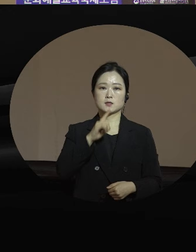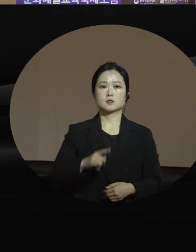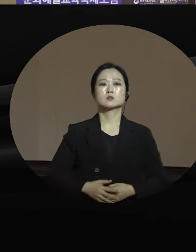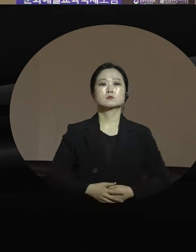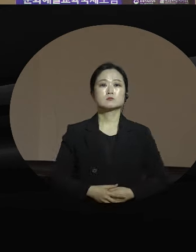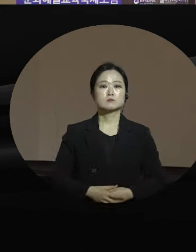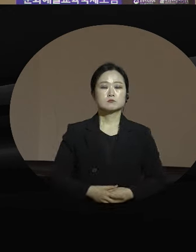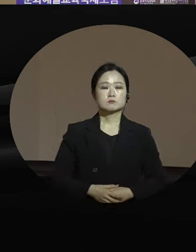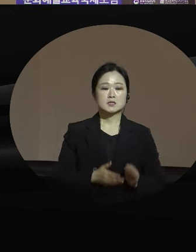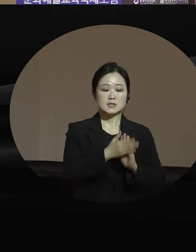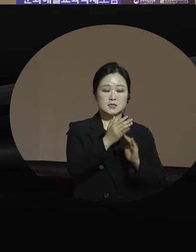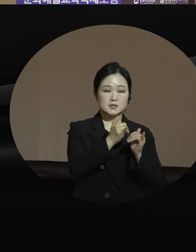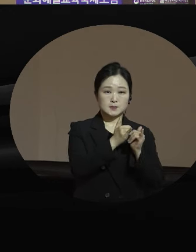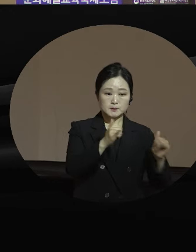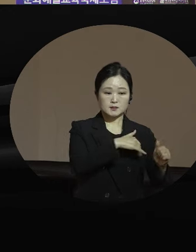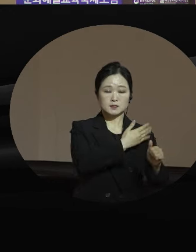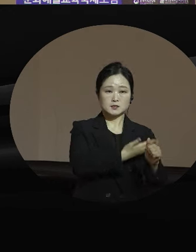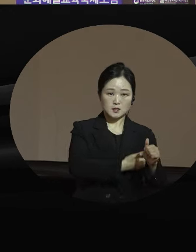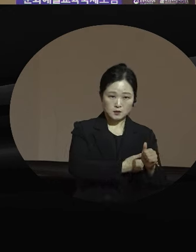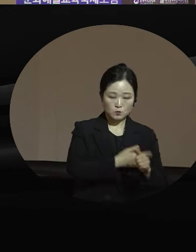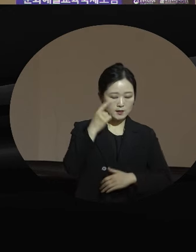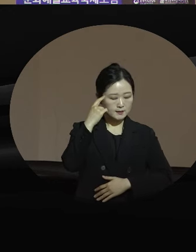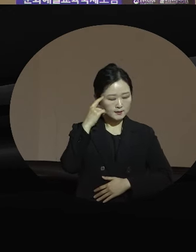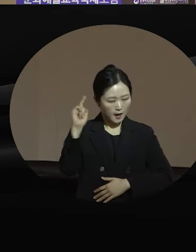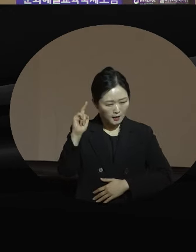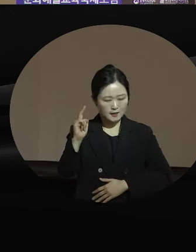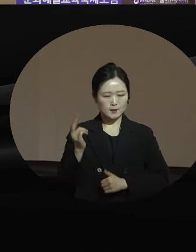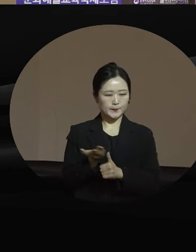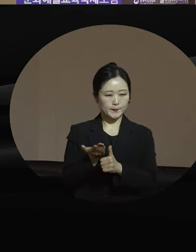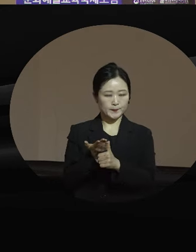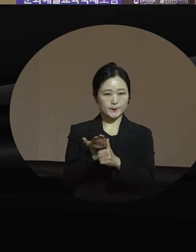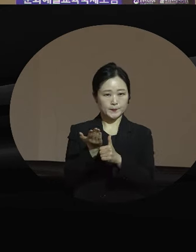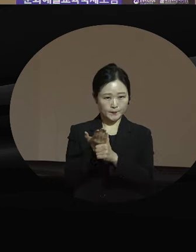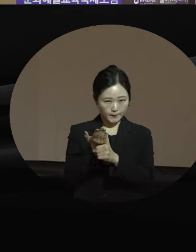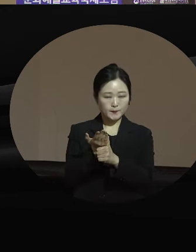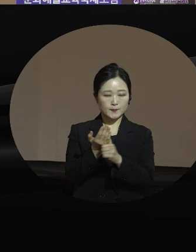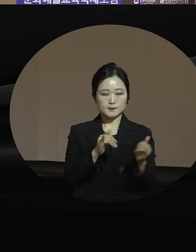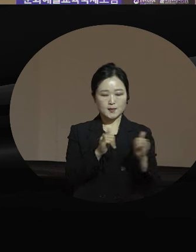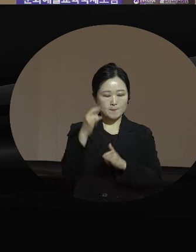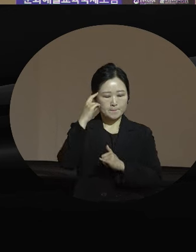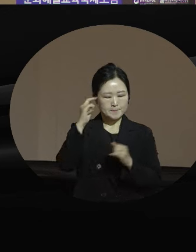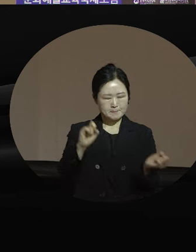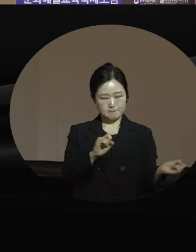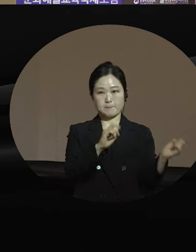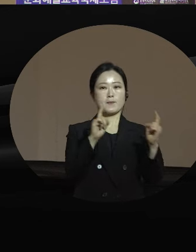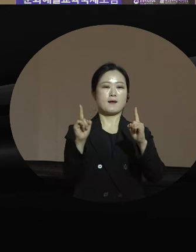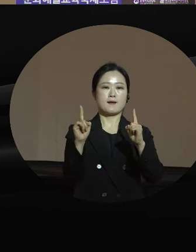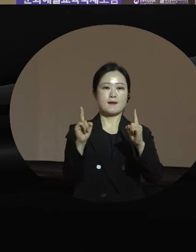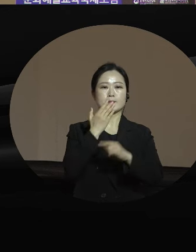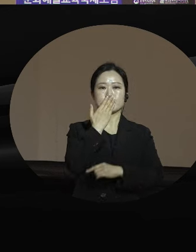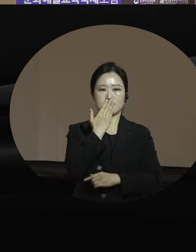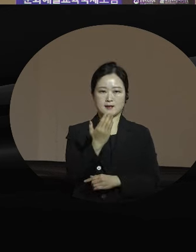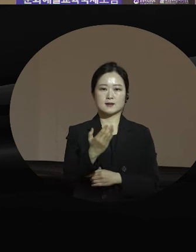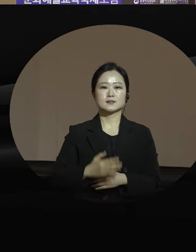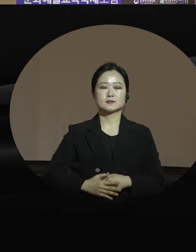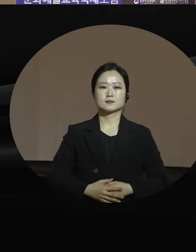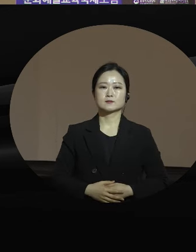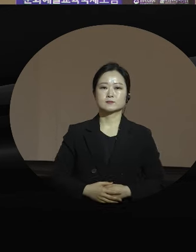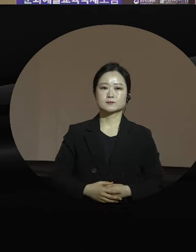citizens' talents and creativity will be developed, and also the social enlightenment will increase.